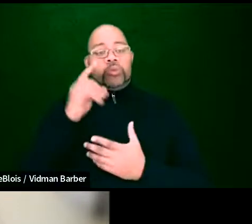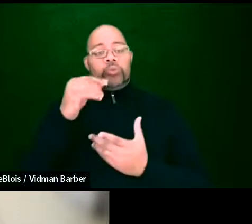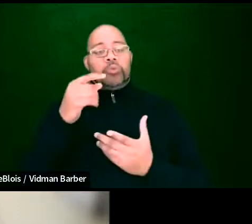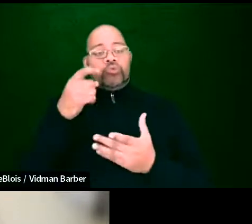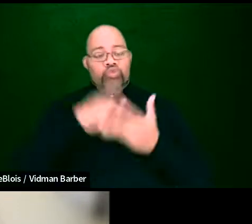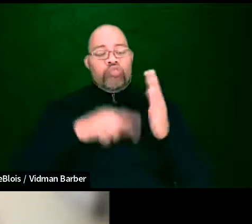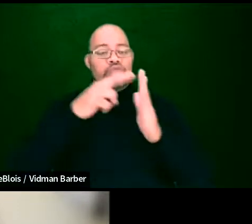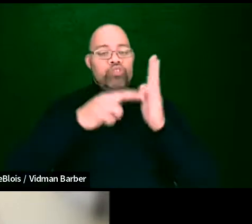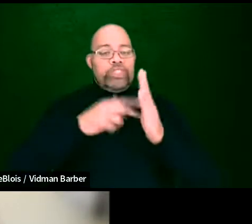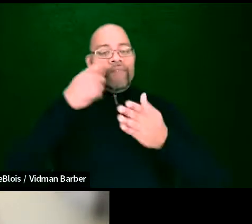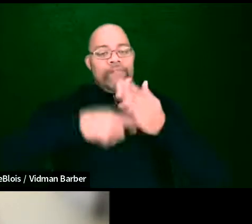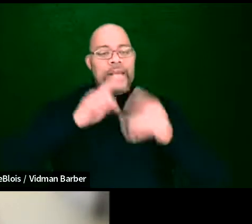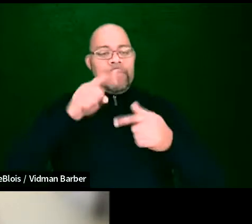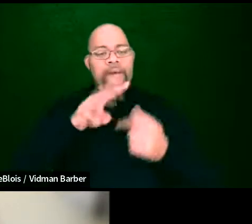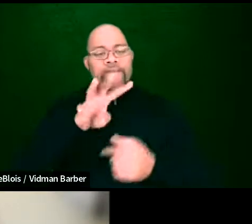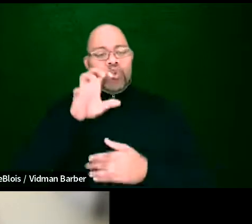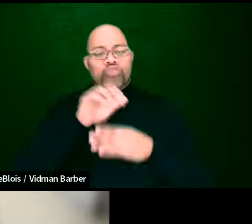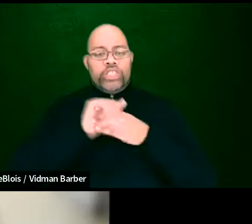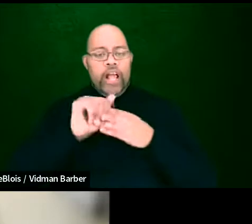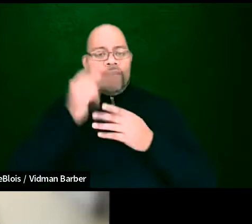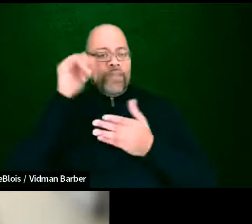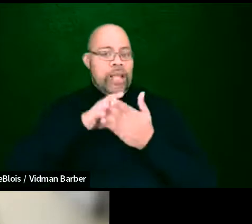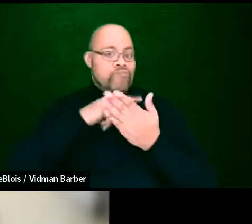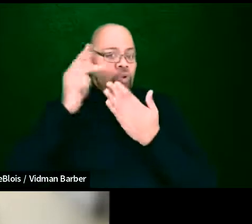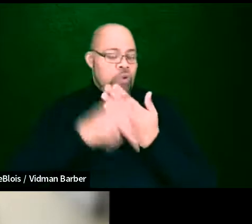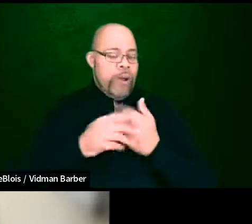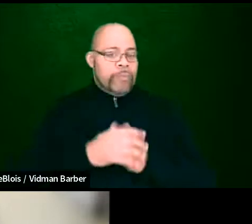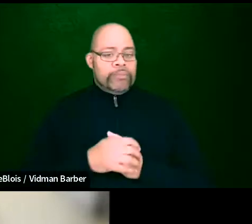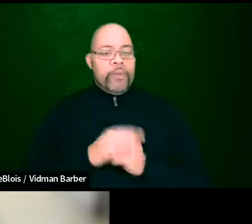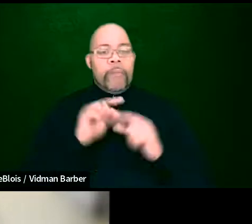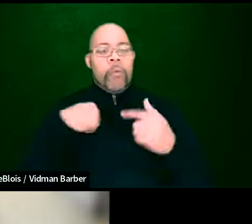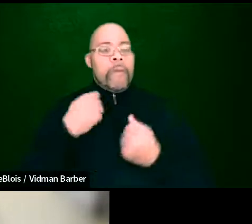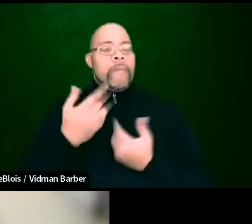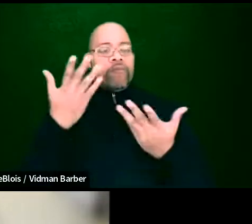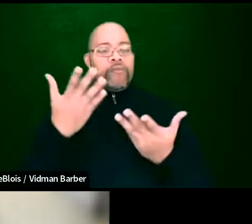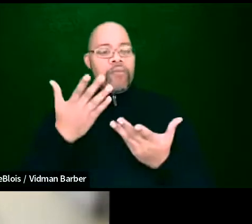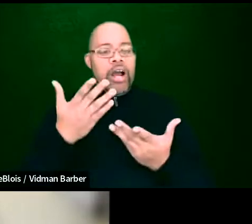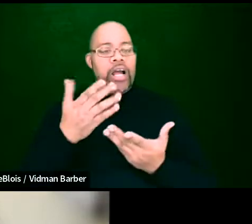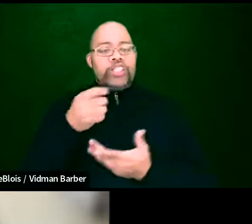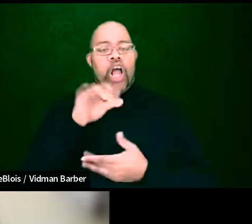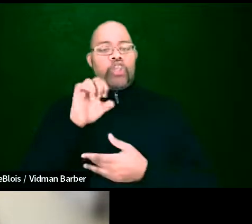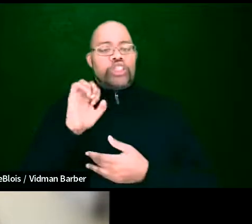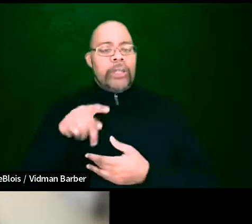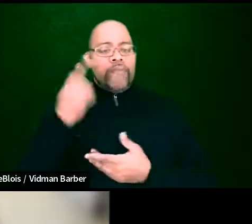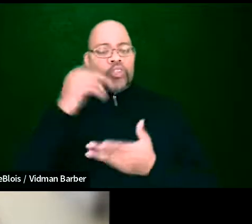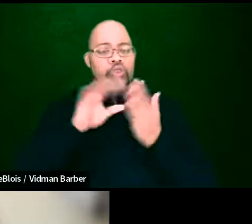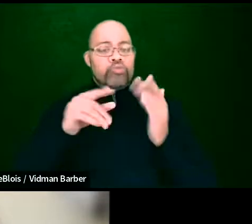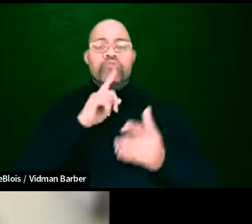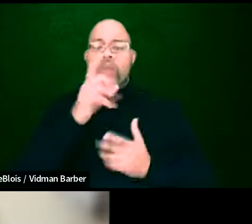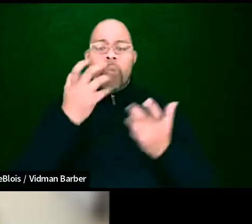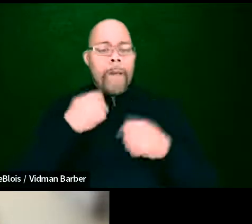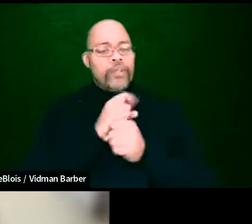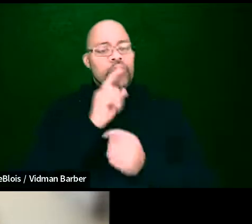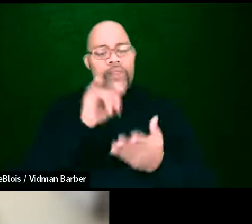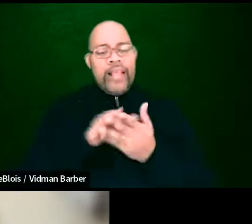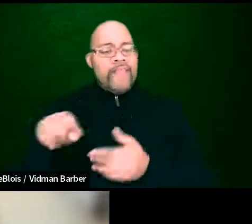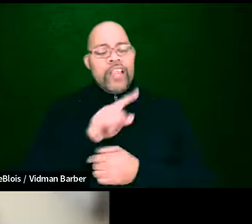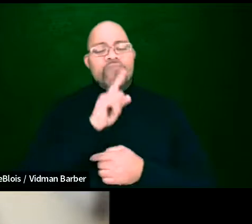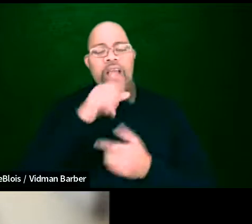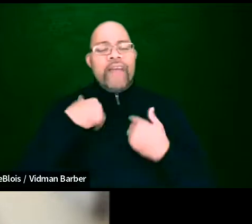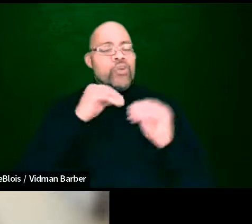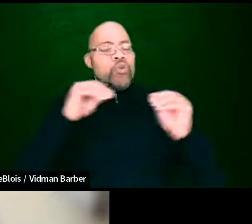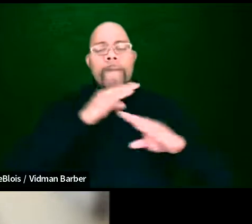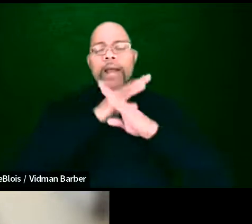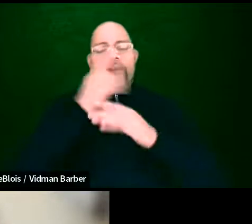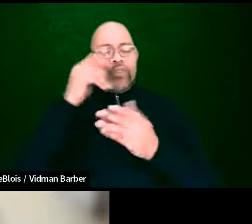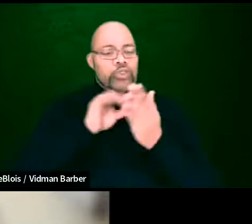a registration fee of about $400 for the program. But we provide scholarships for the students. Again, we really want to make sure that there really are no barriers